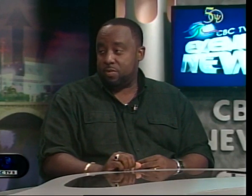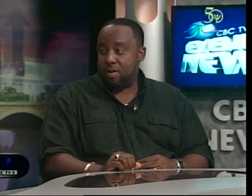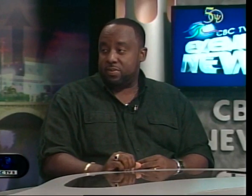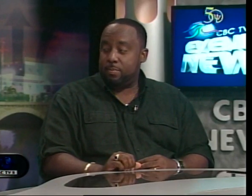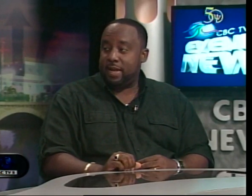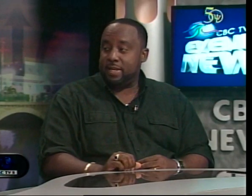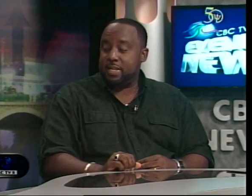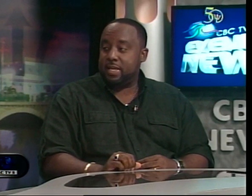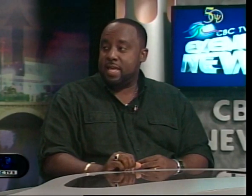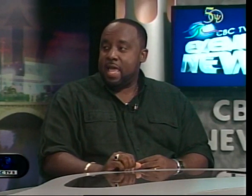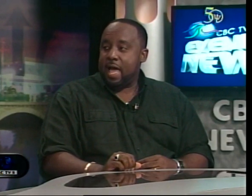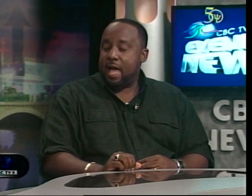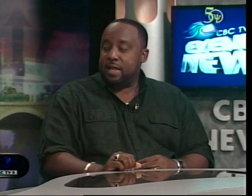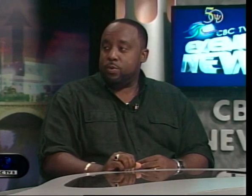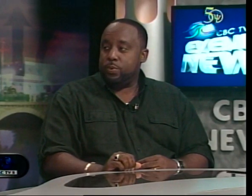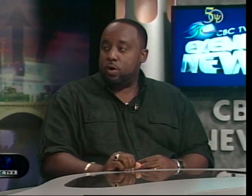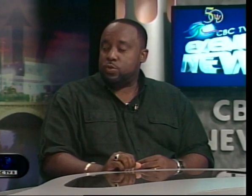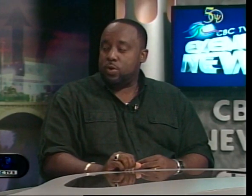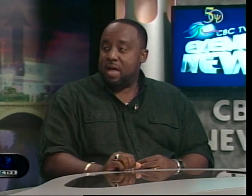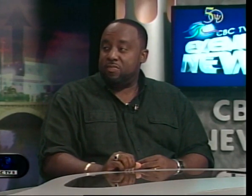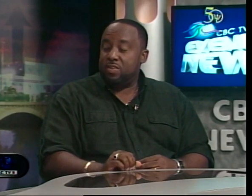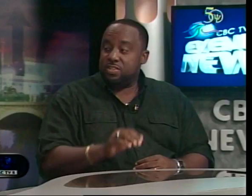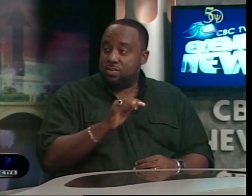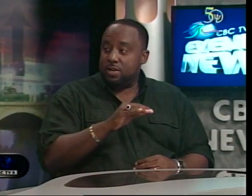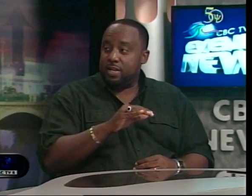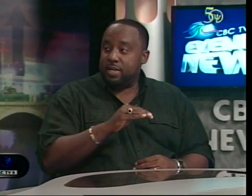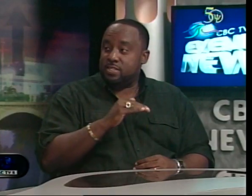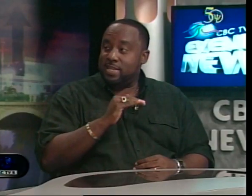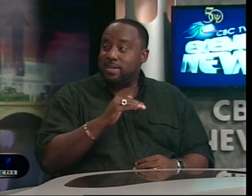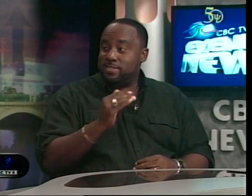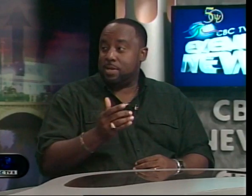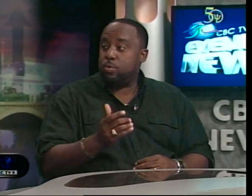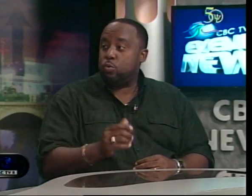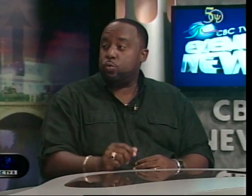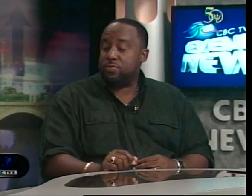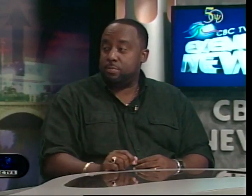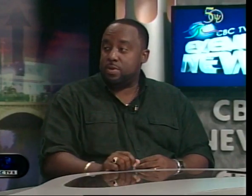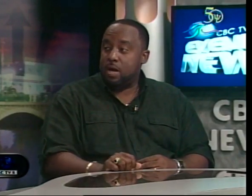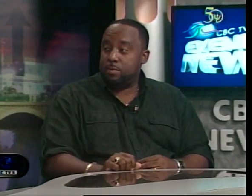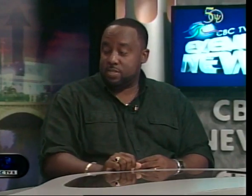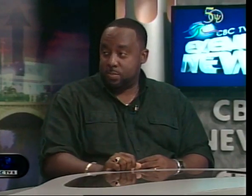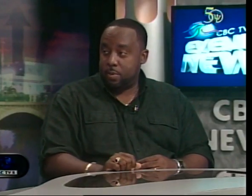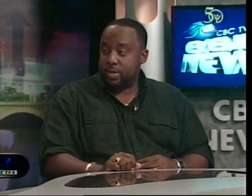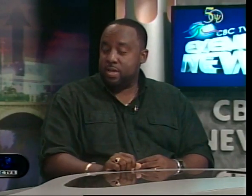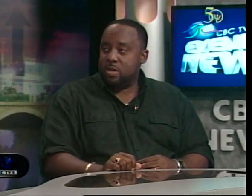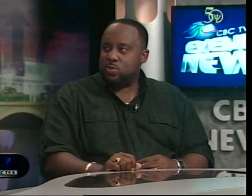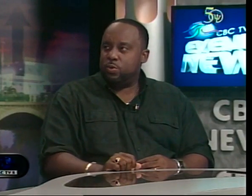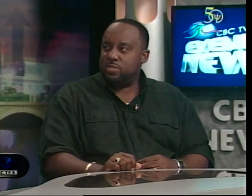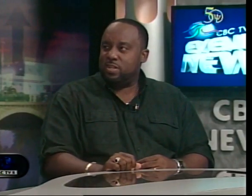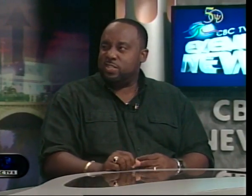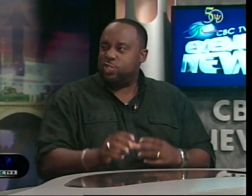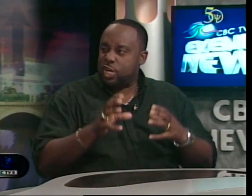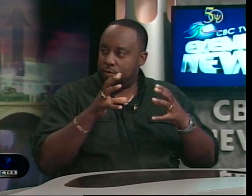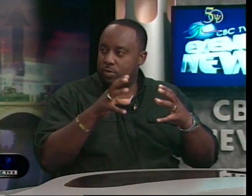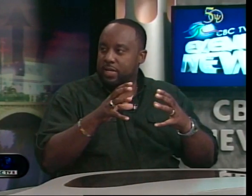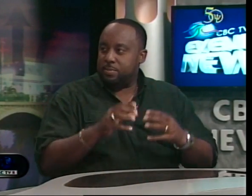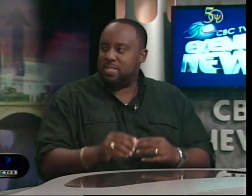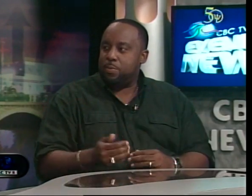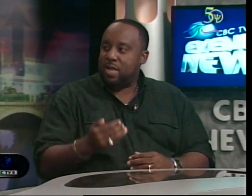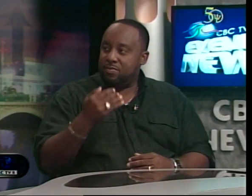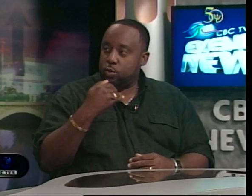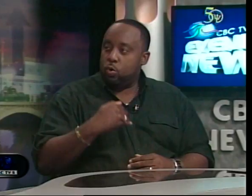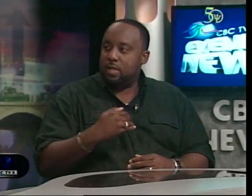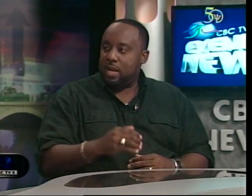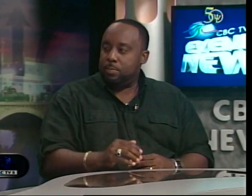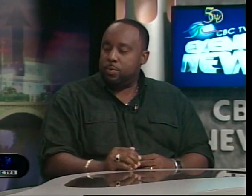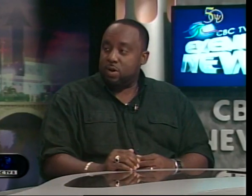for South Africa back in the day. And we also have certainly Tatenda Taibu, who is from Zimbabwe. So those are the general names, and then